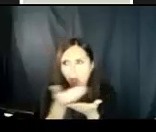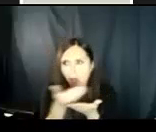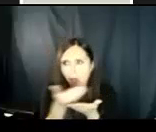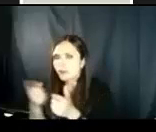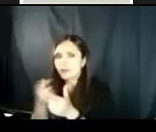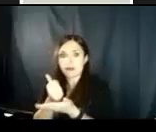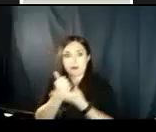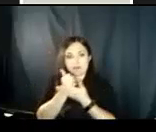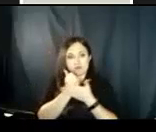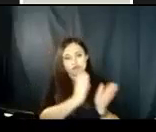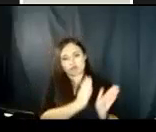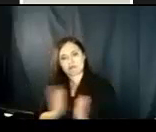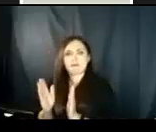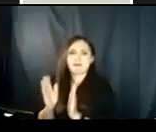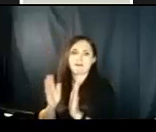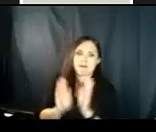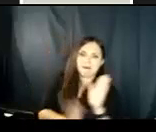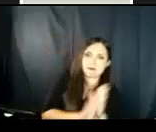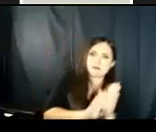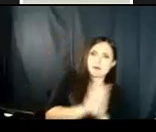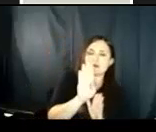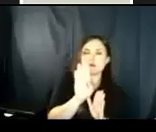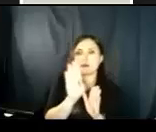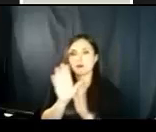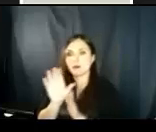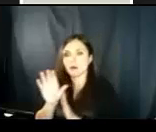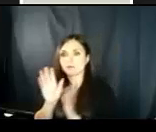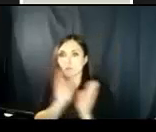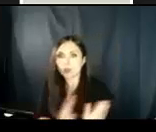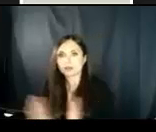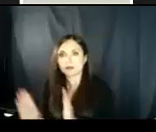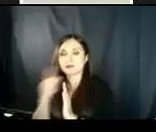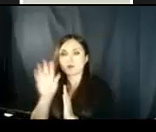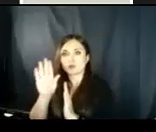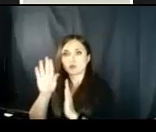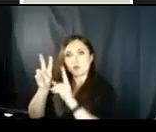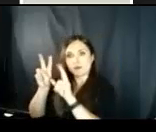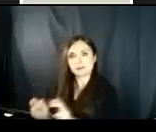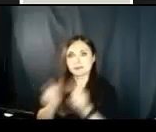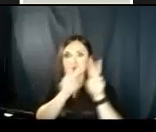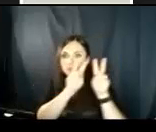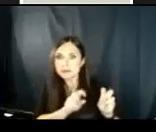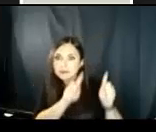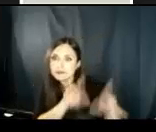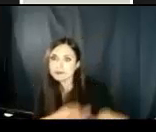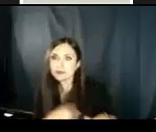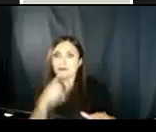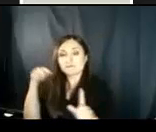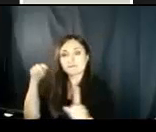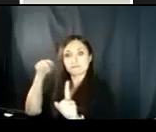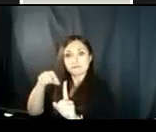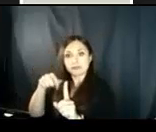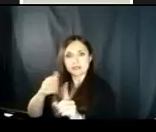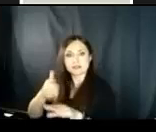develop, and organize your lessons, your contents, in your assessments. And the purpose is obviously to increase